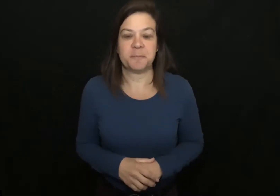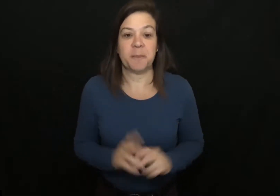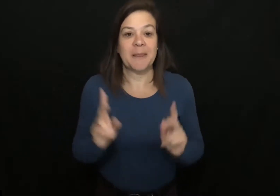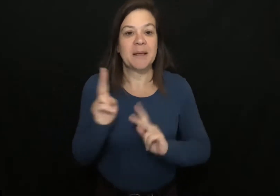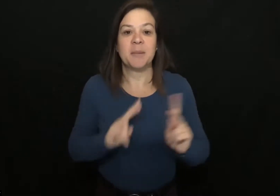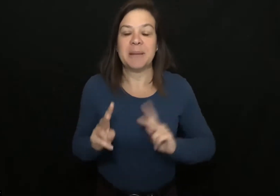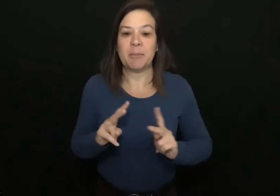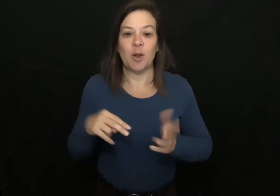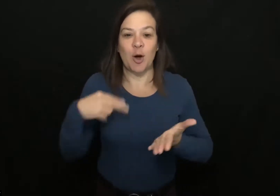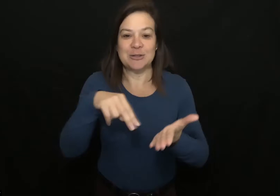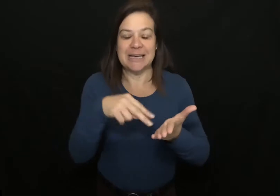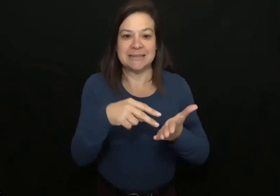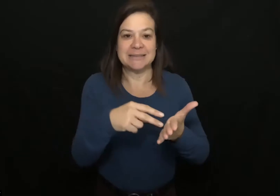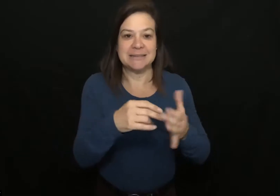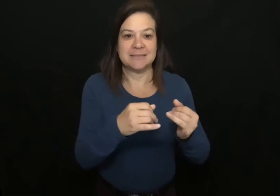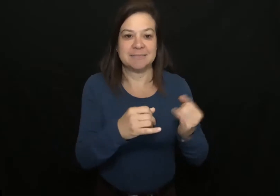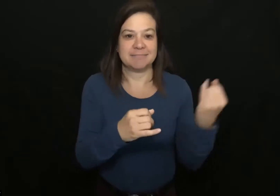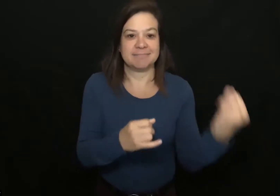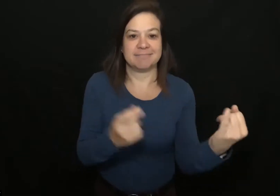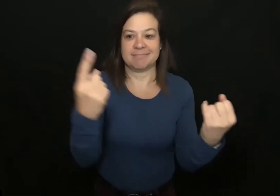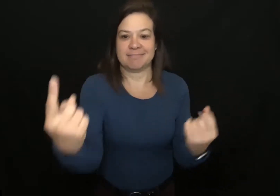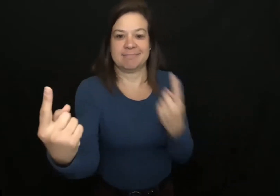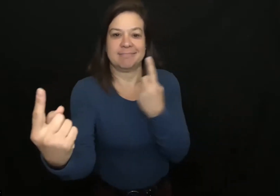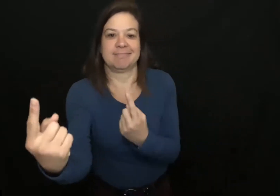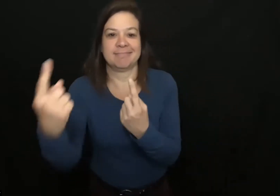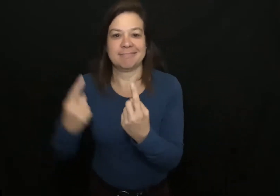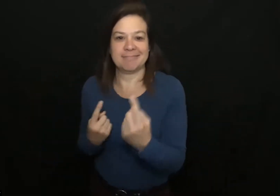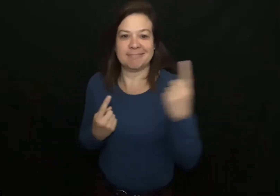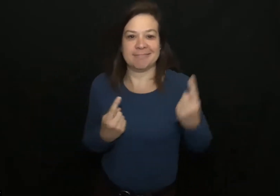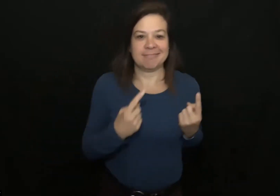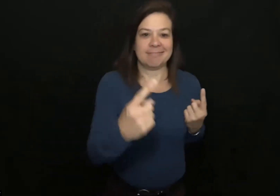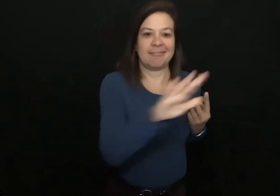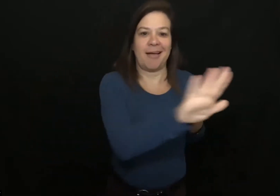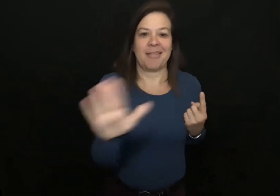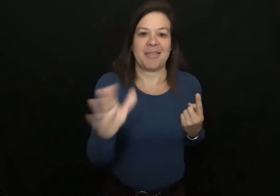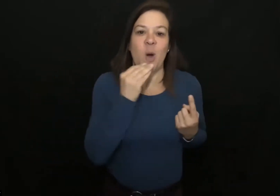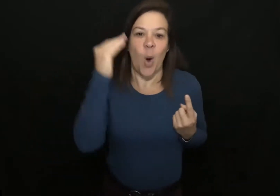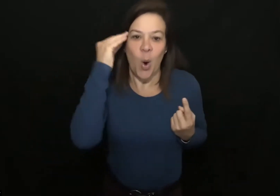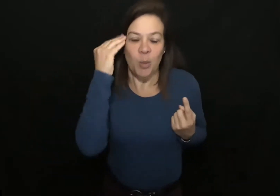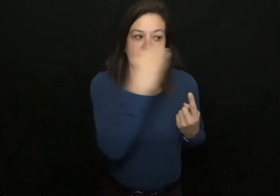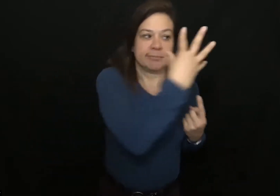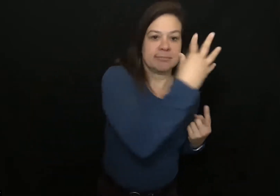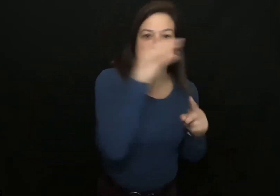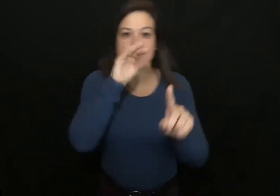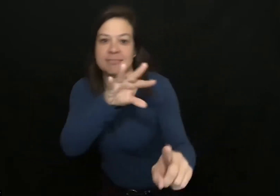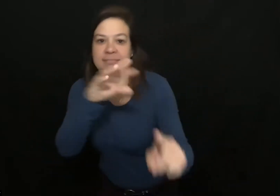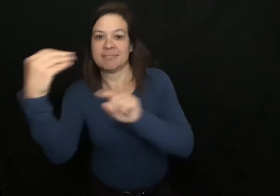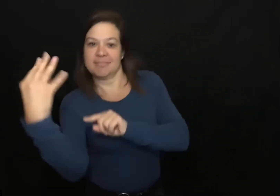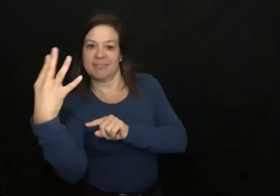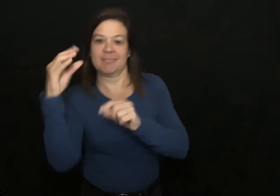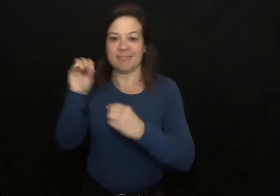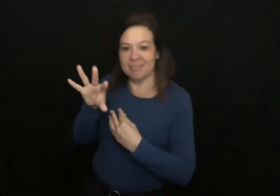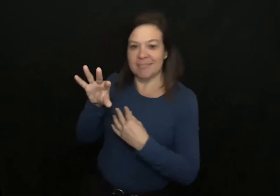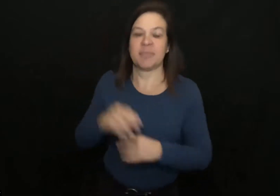together. They're dancing it alone in their houses. And one of the things that we have done is to